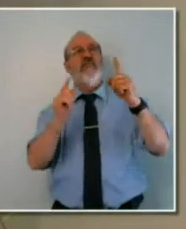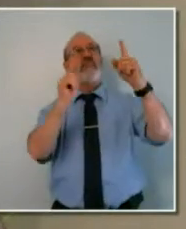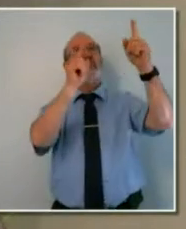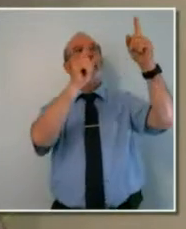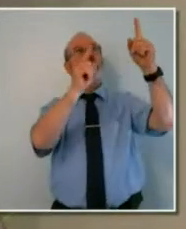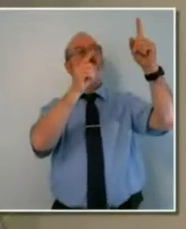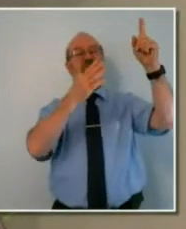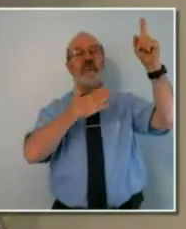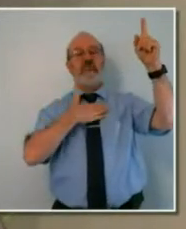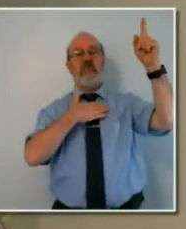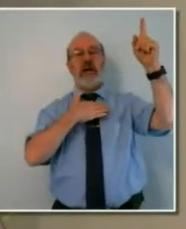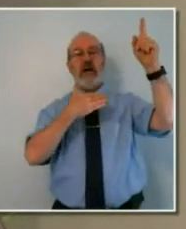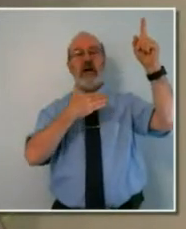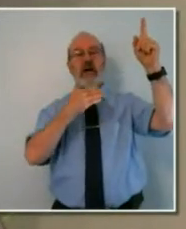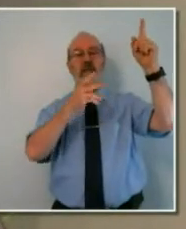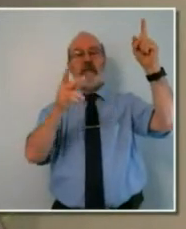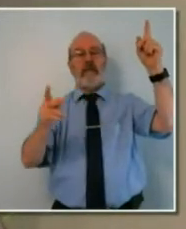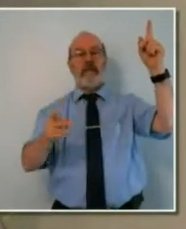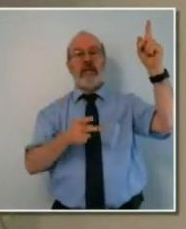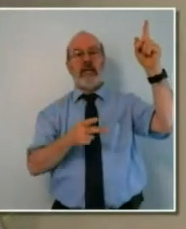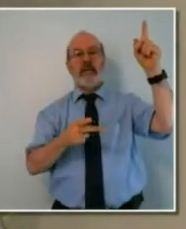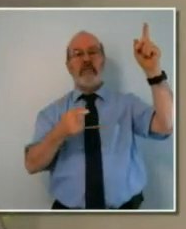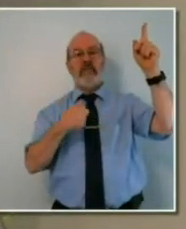place. I'm going home.